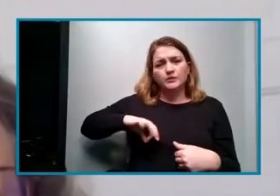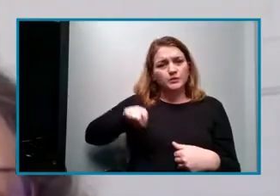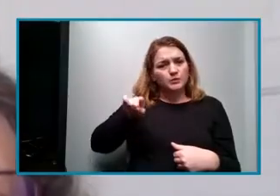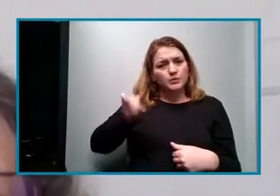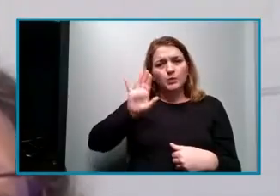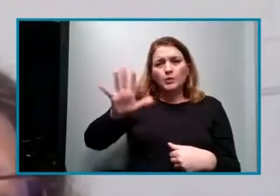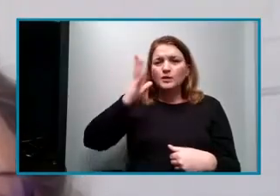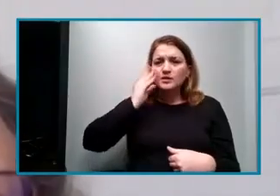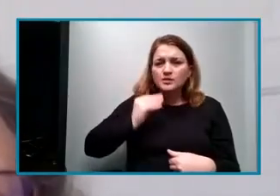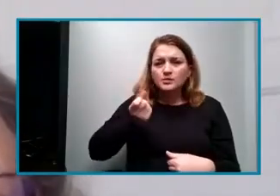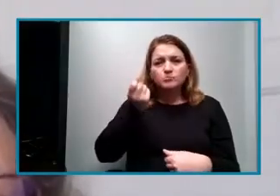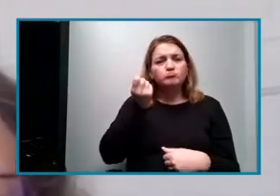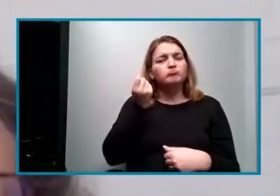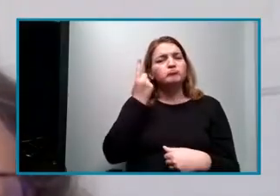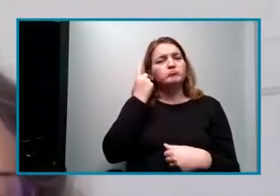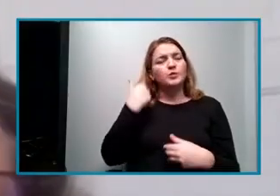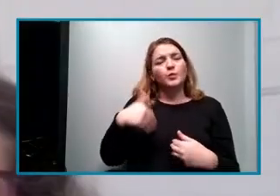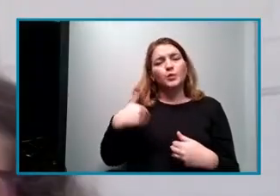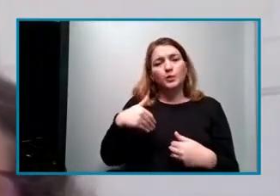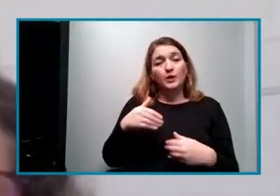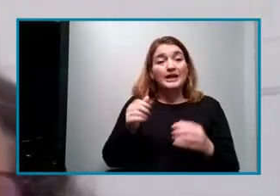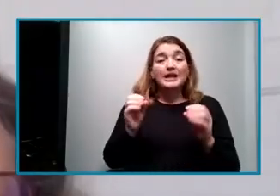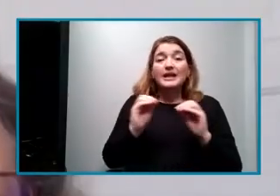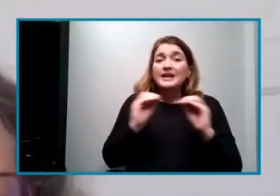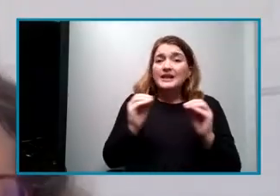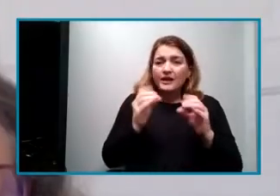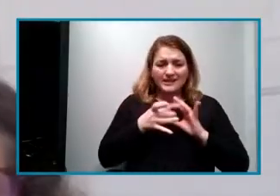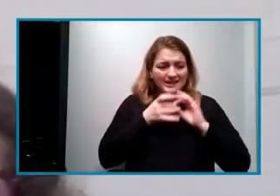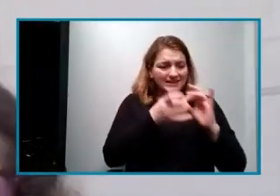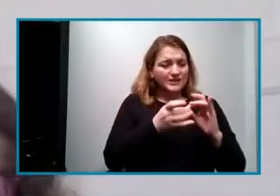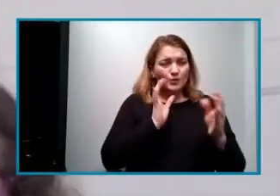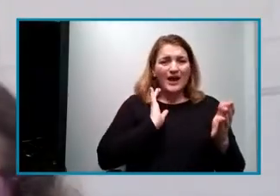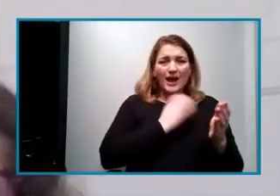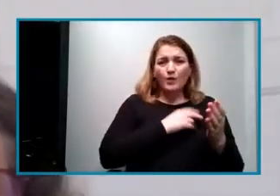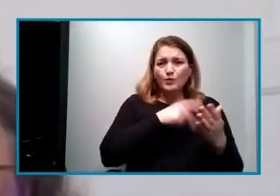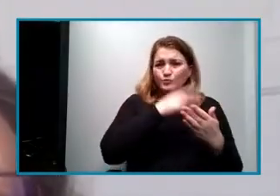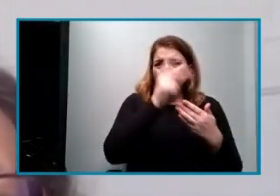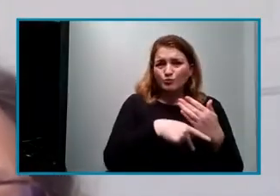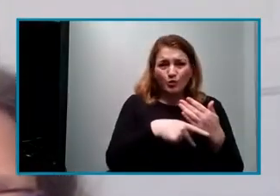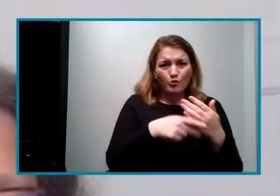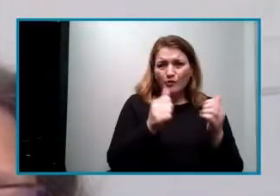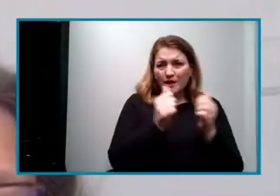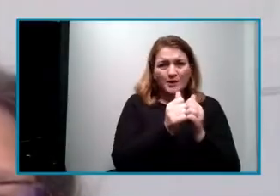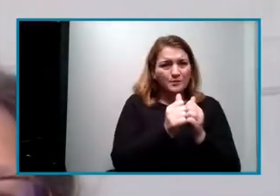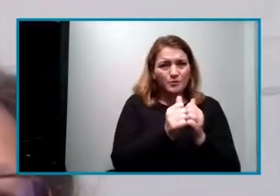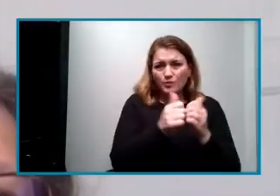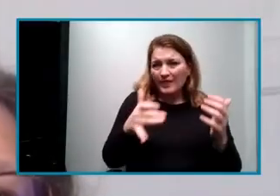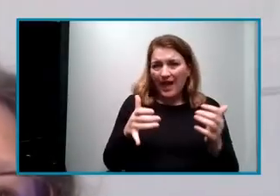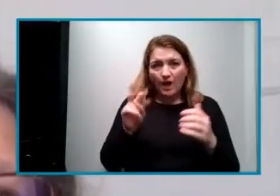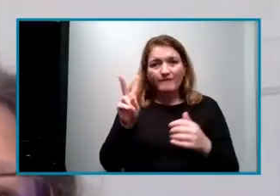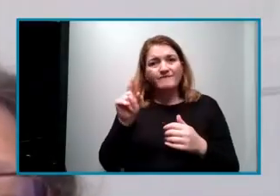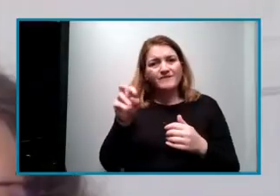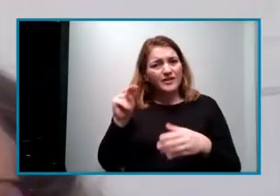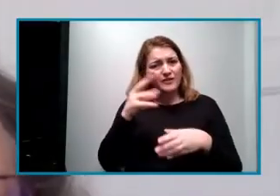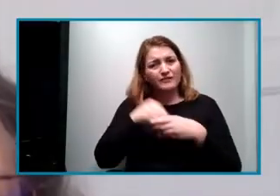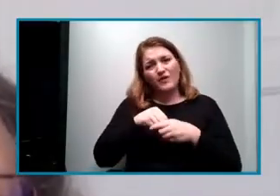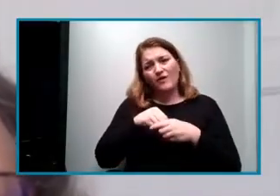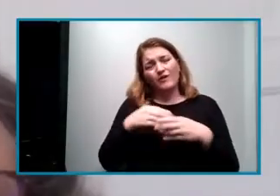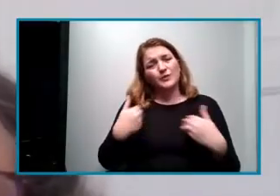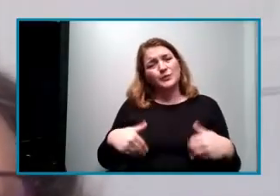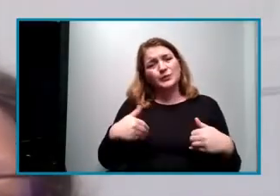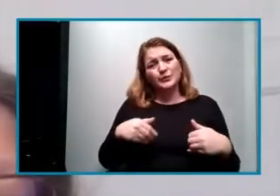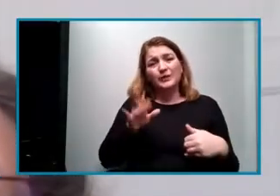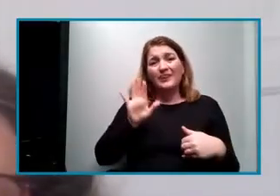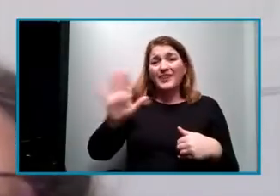say, nothing about us without us, and especially in the veteran community, having a veteran